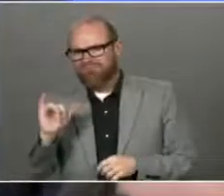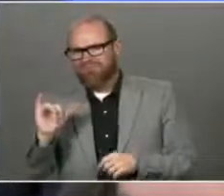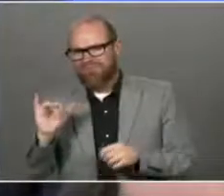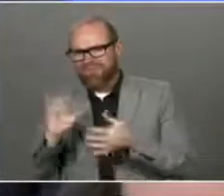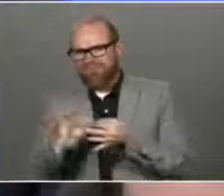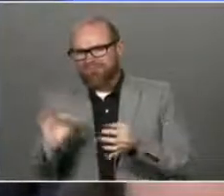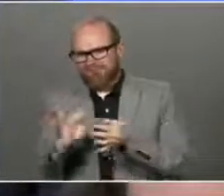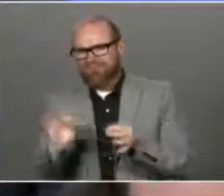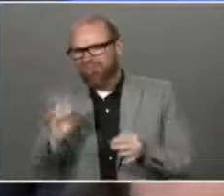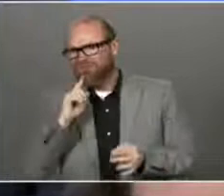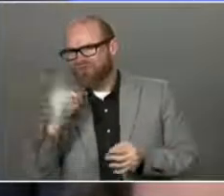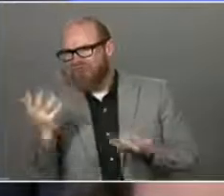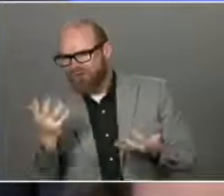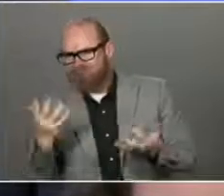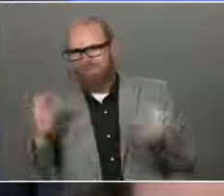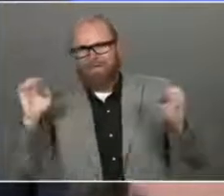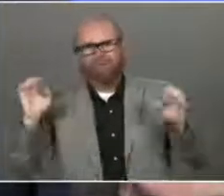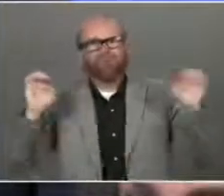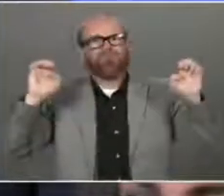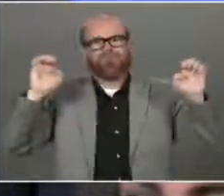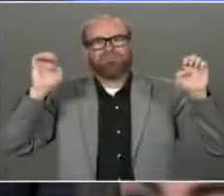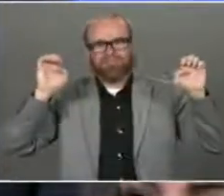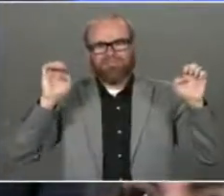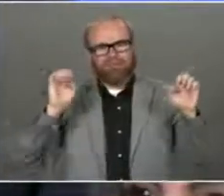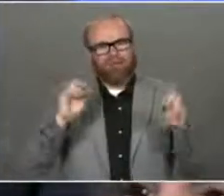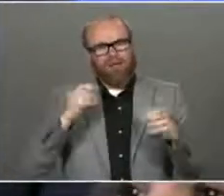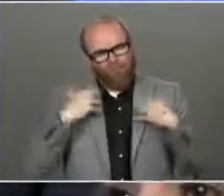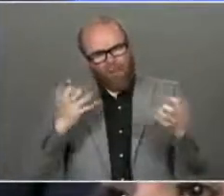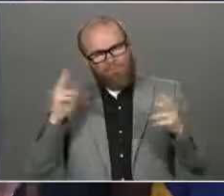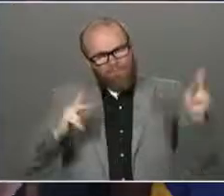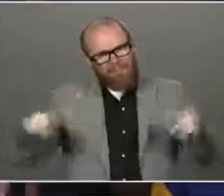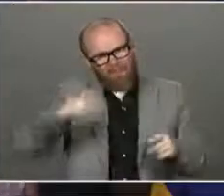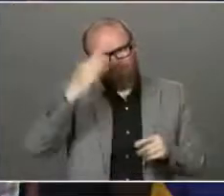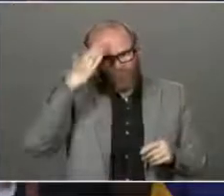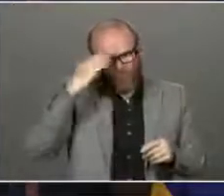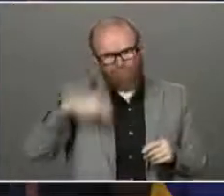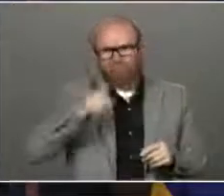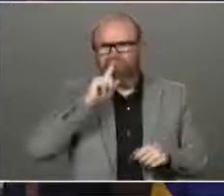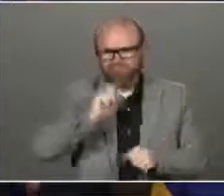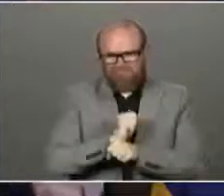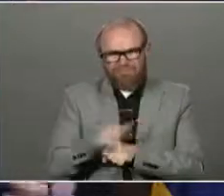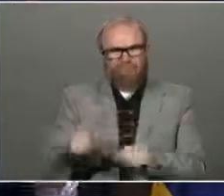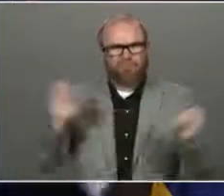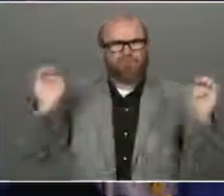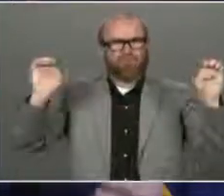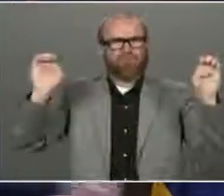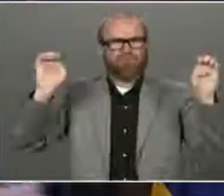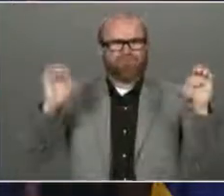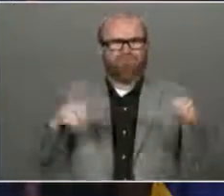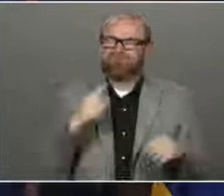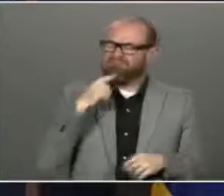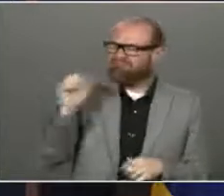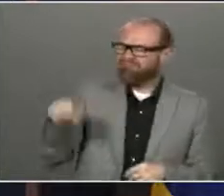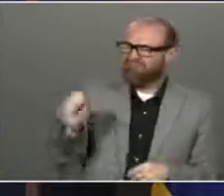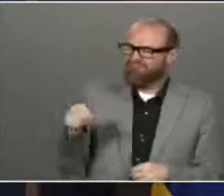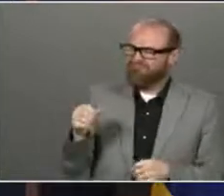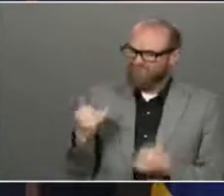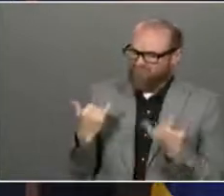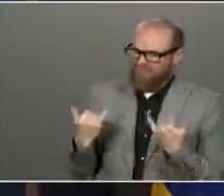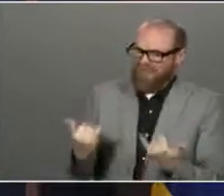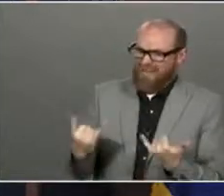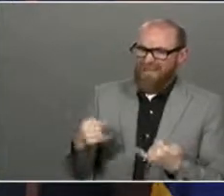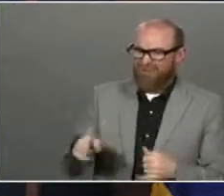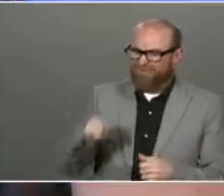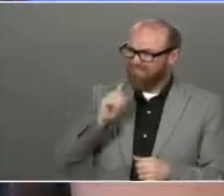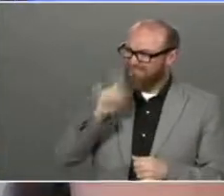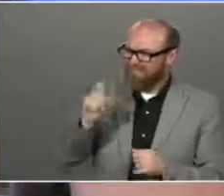correct. The emergency funds probably will not be used. We certainly hope not, but they're there in case we need them. So the message is